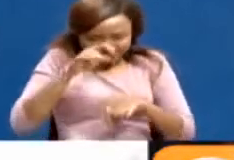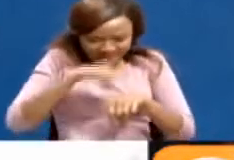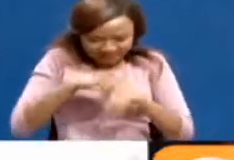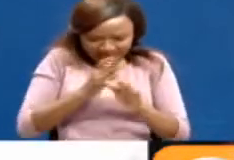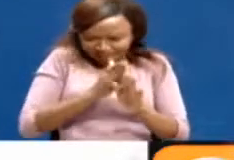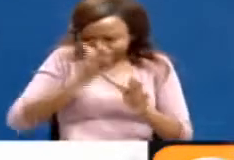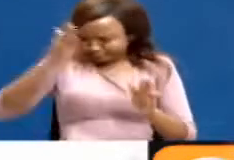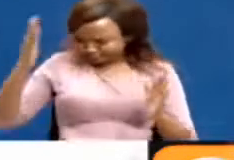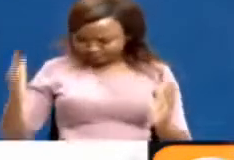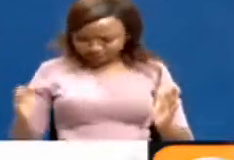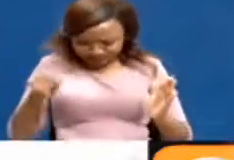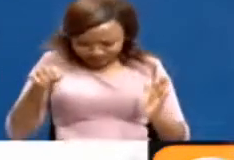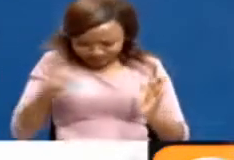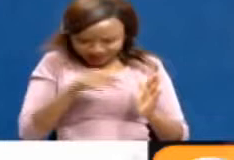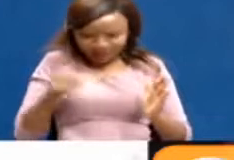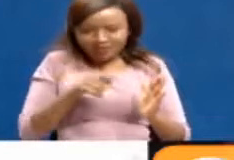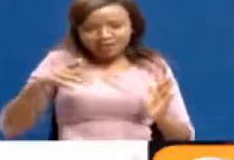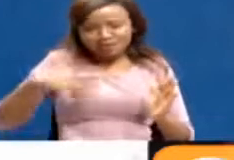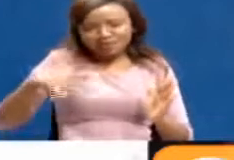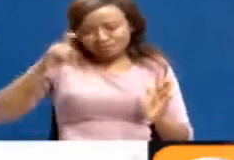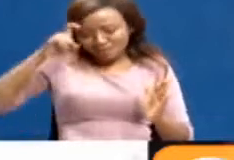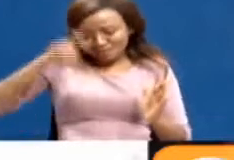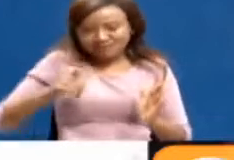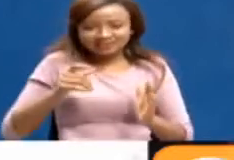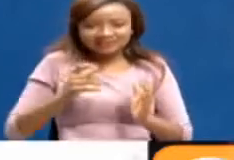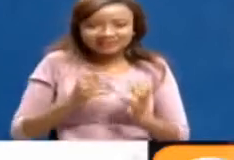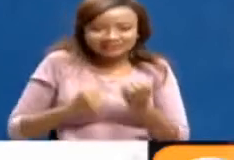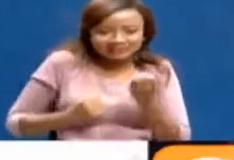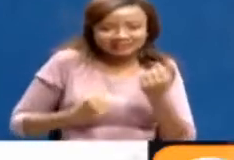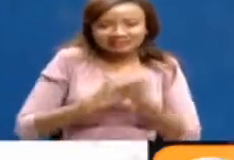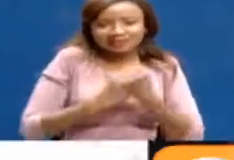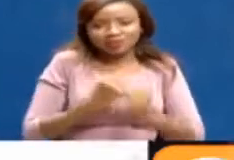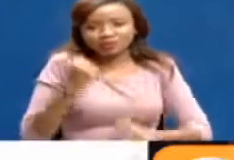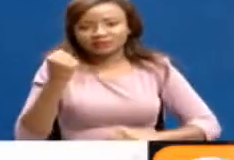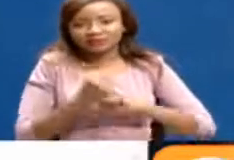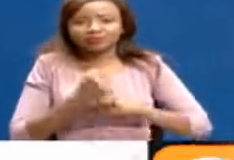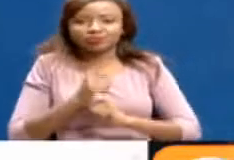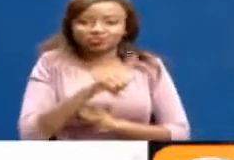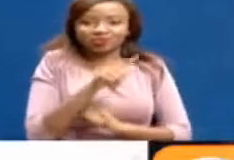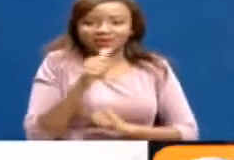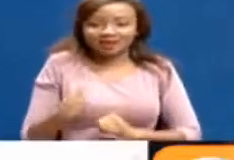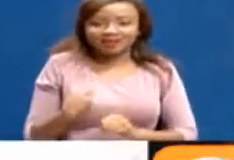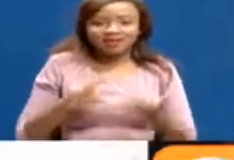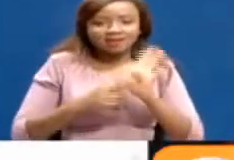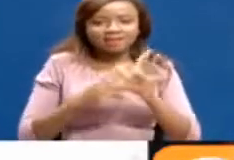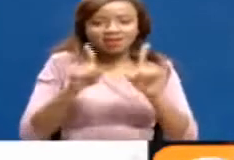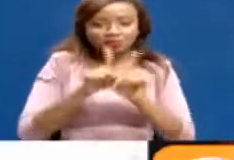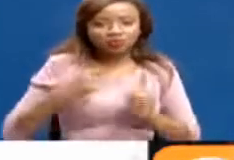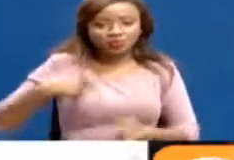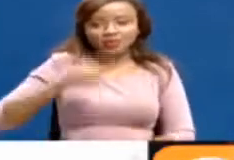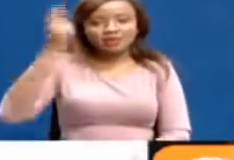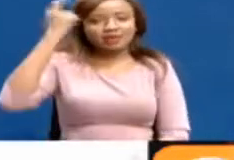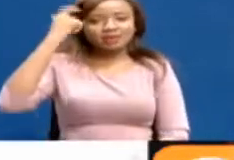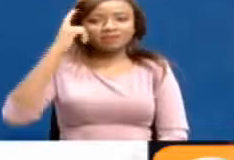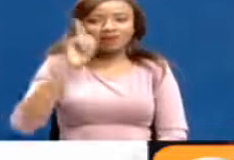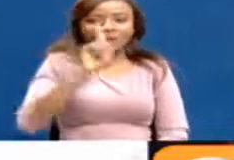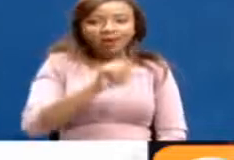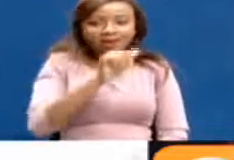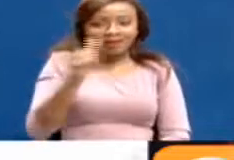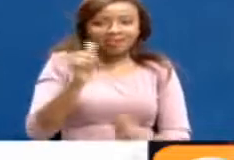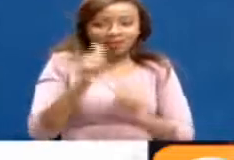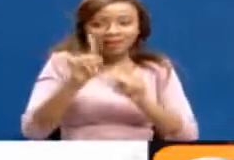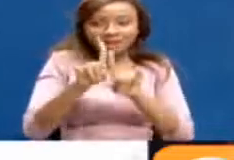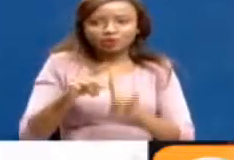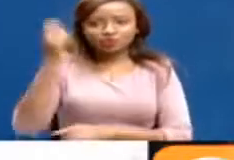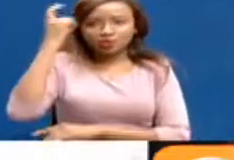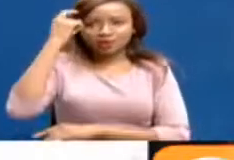period, everybody must make some form of sacrifice. It's a time that calls for humanity. We must remember the least fortunate in society, and also